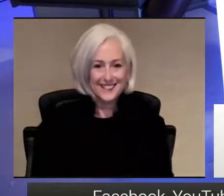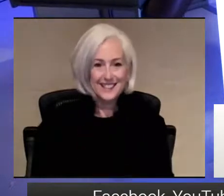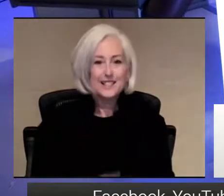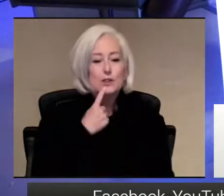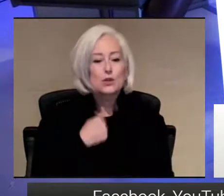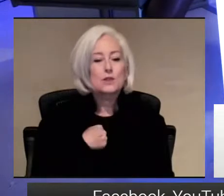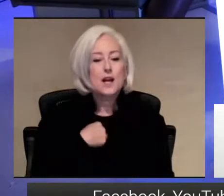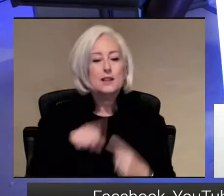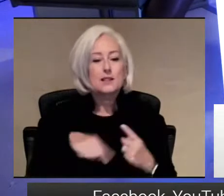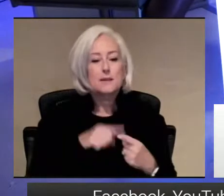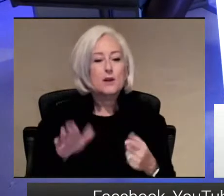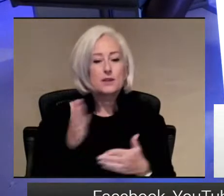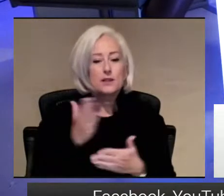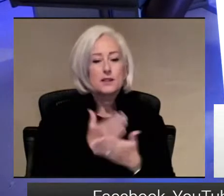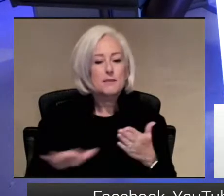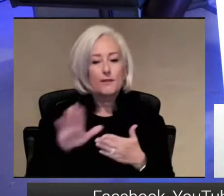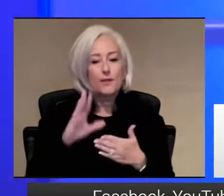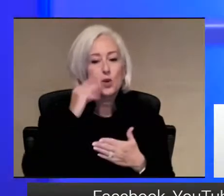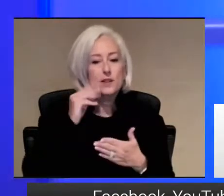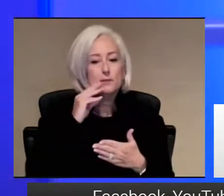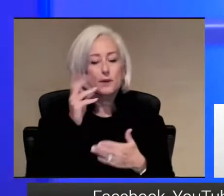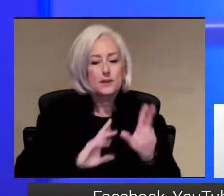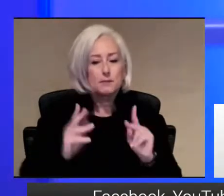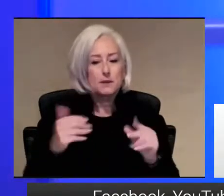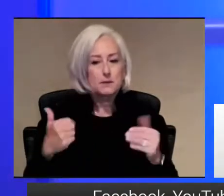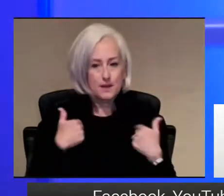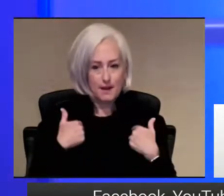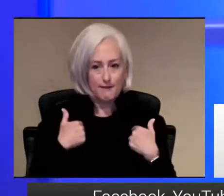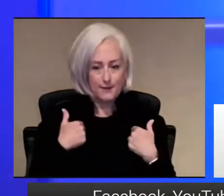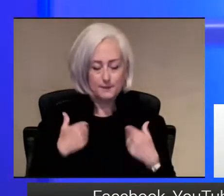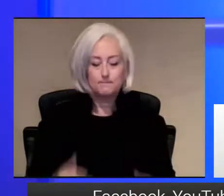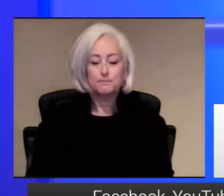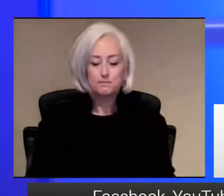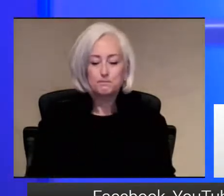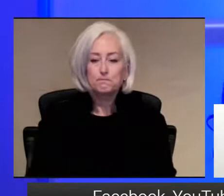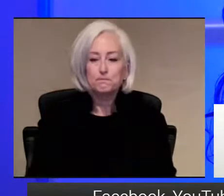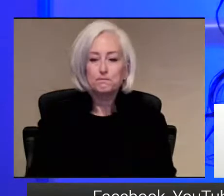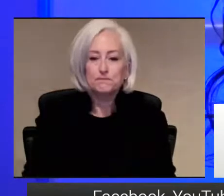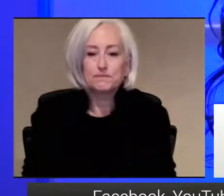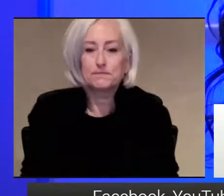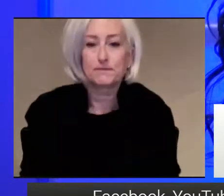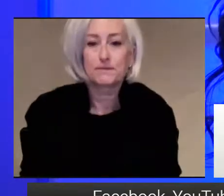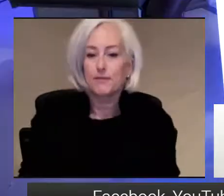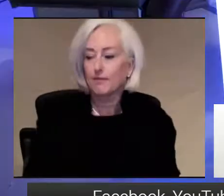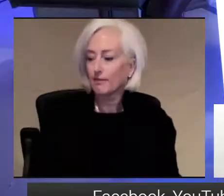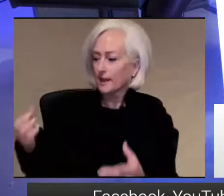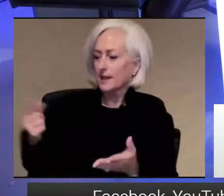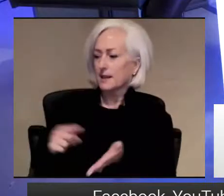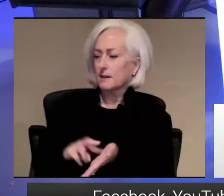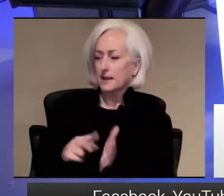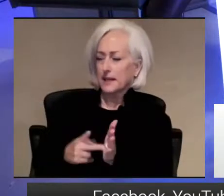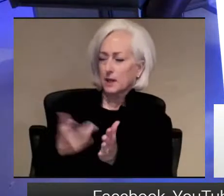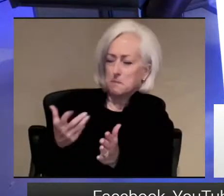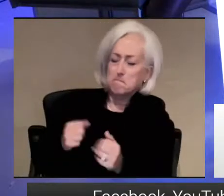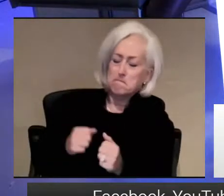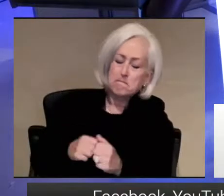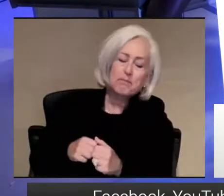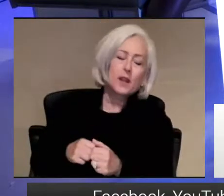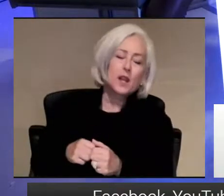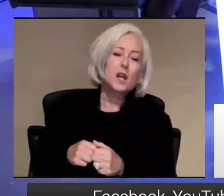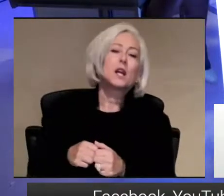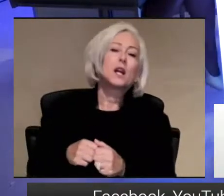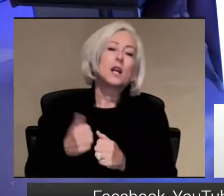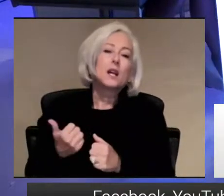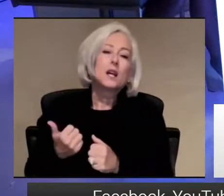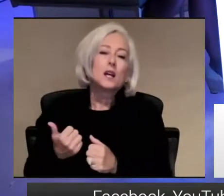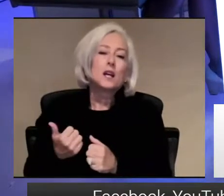experiences these folks are having. As far, tell me. well, like some of the people who are going through it, are people